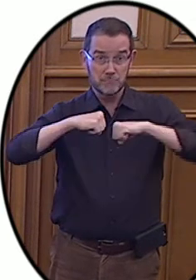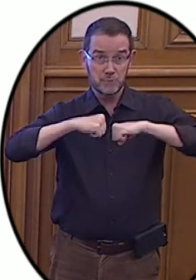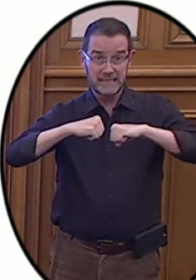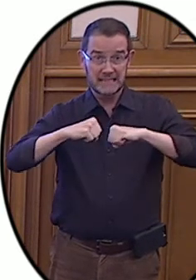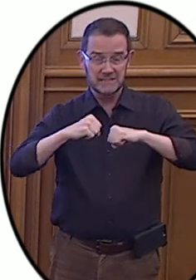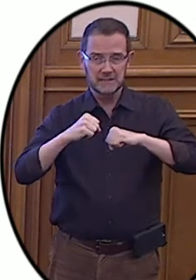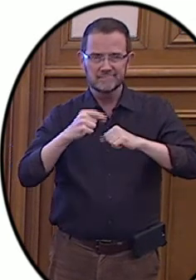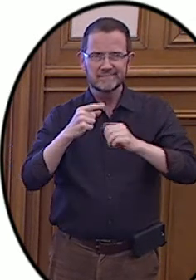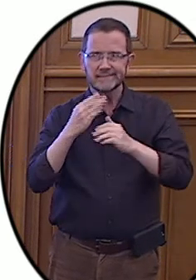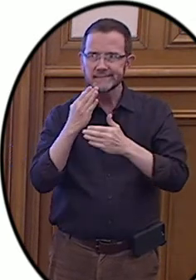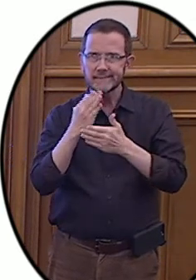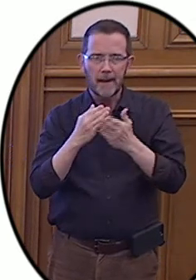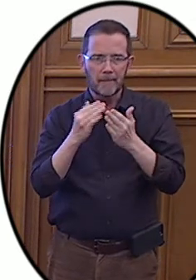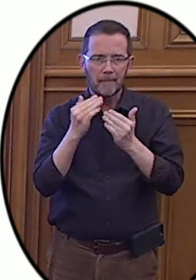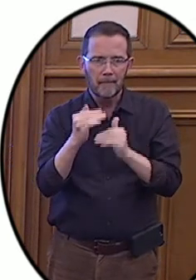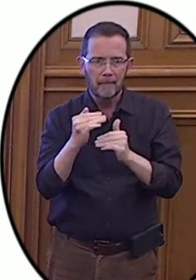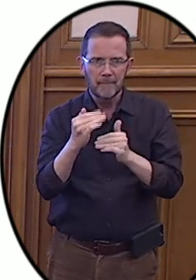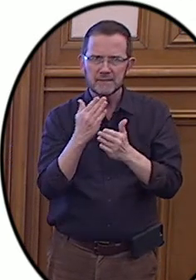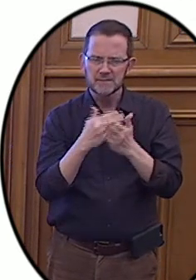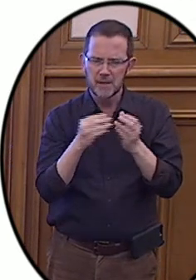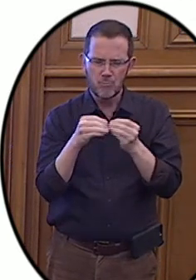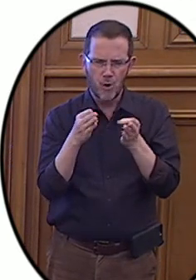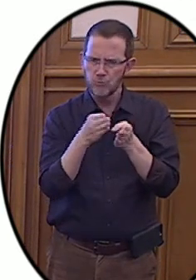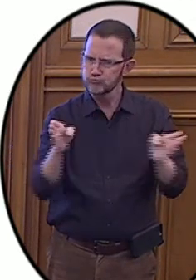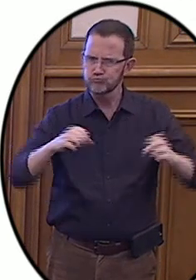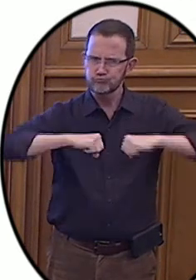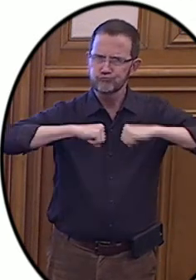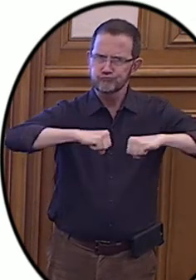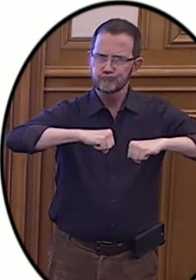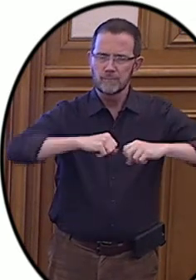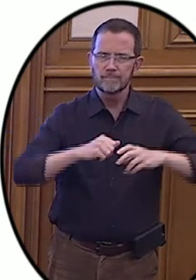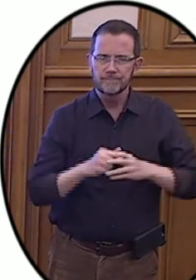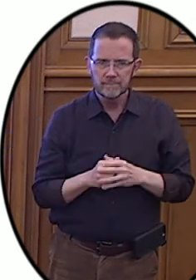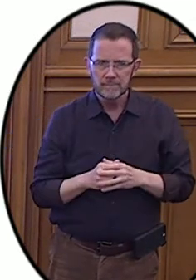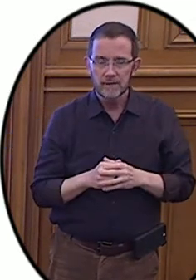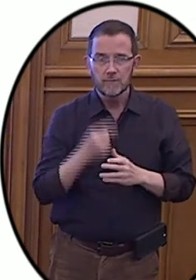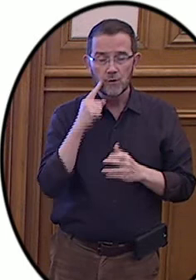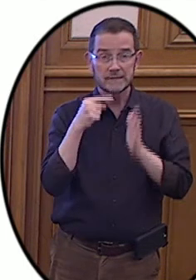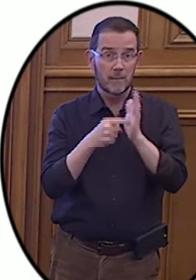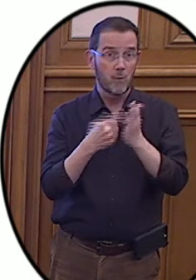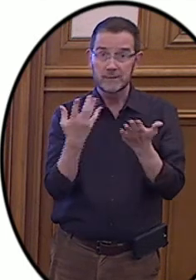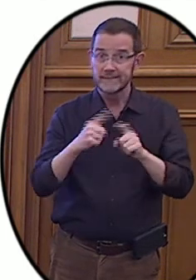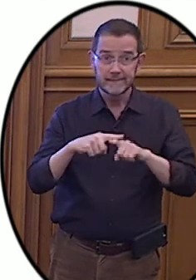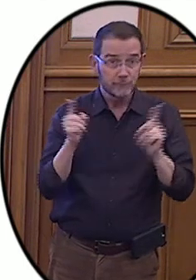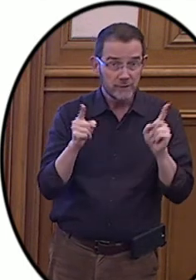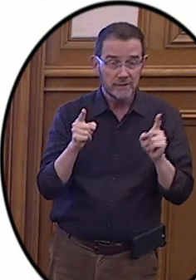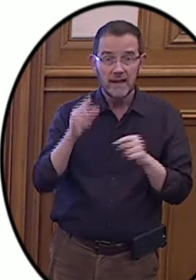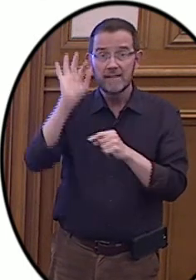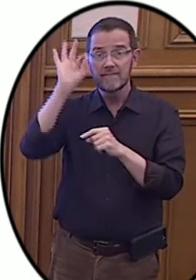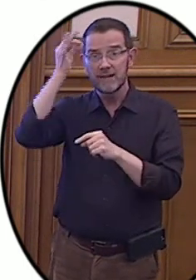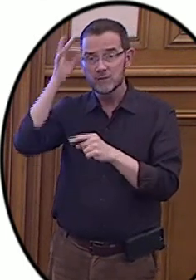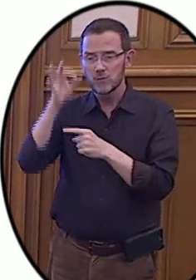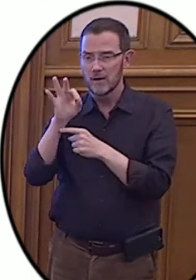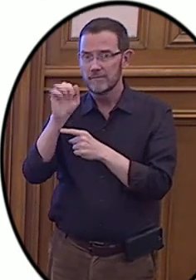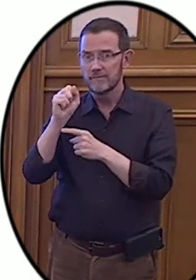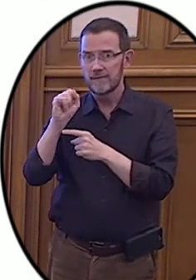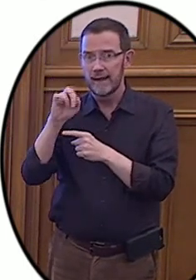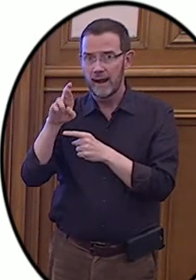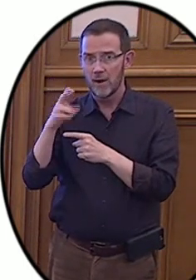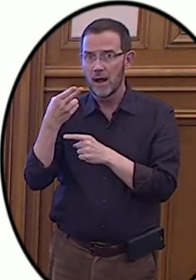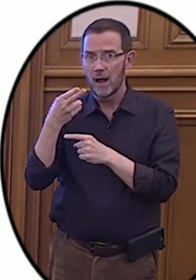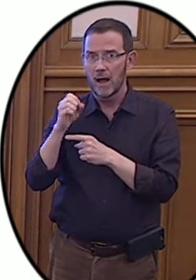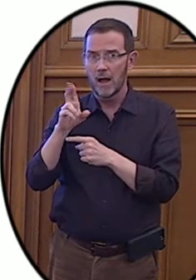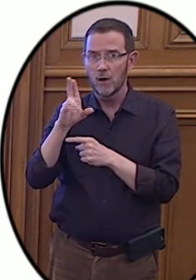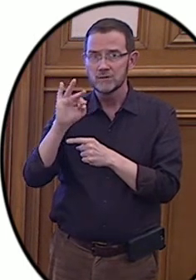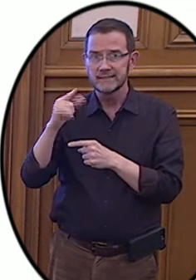mention a few of those differences. One example is that the Federal Fair Housing Act, which is the main federal